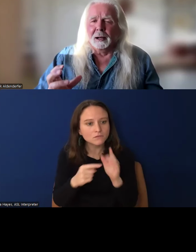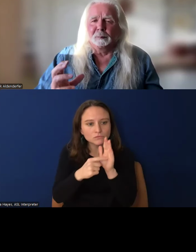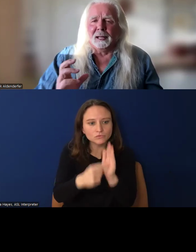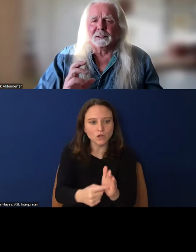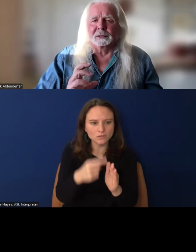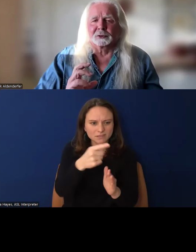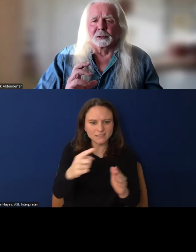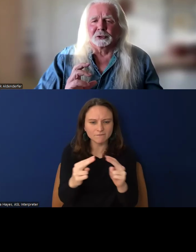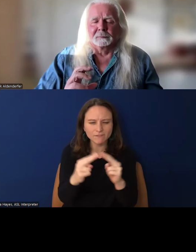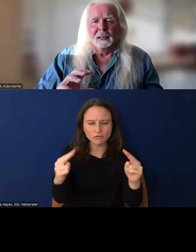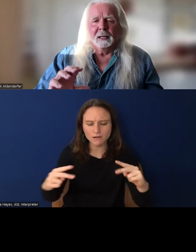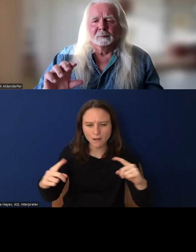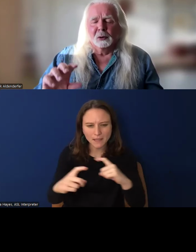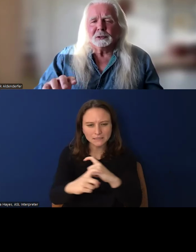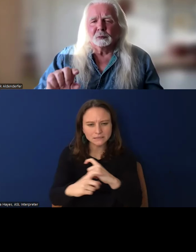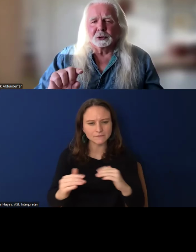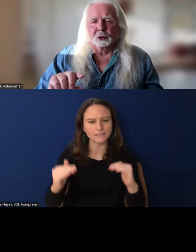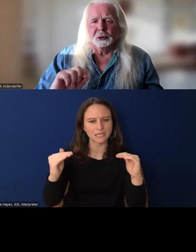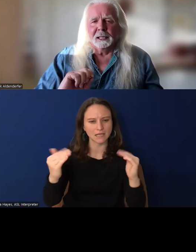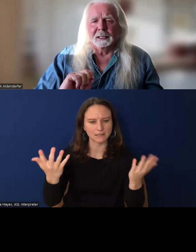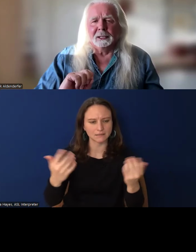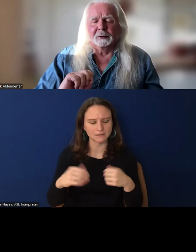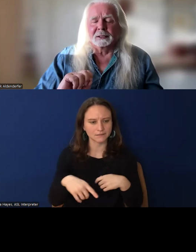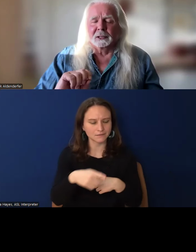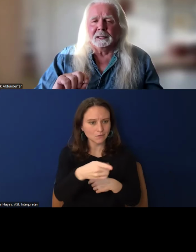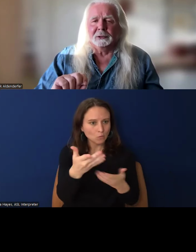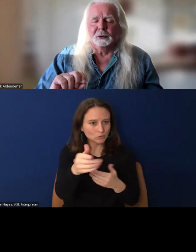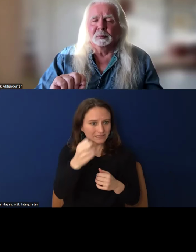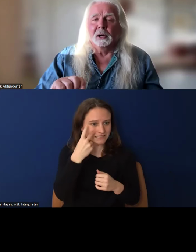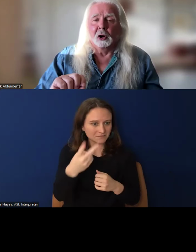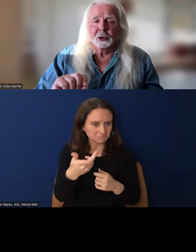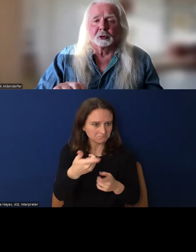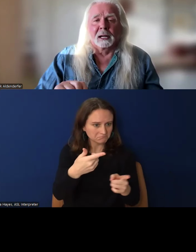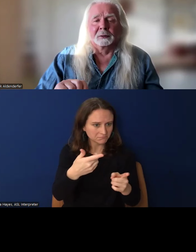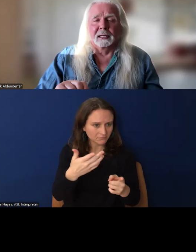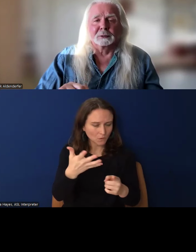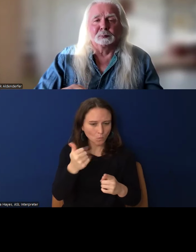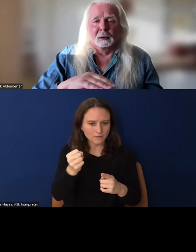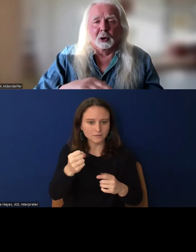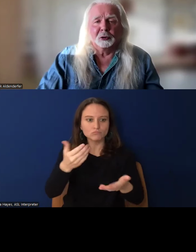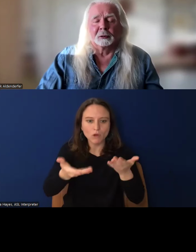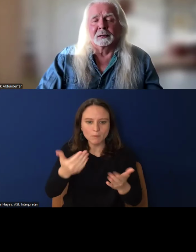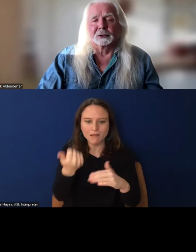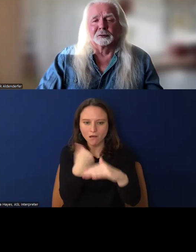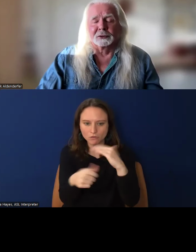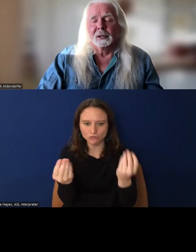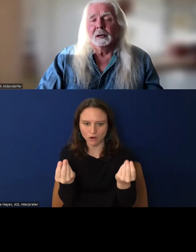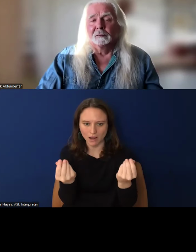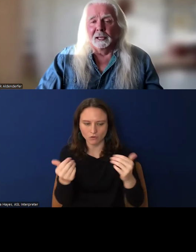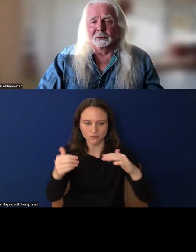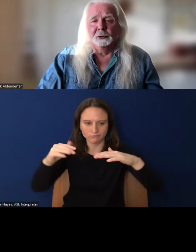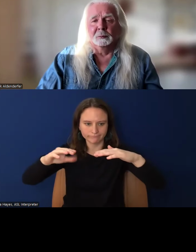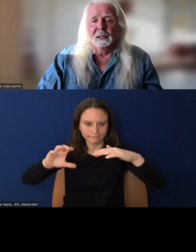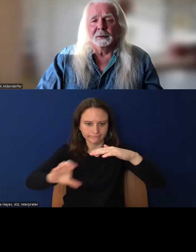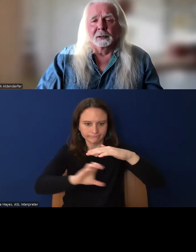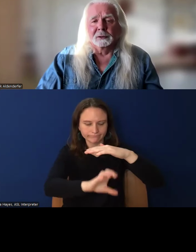very complex construction. Most of what you're looking at here is likely to have been underground, that is below the ground surface of